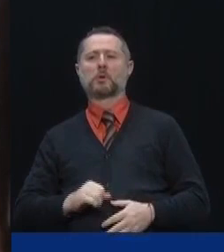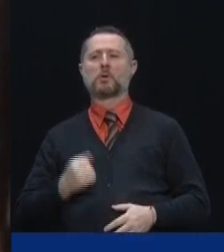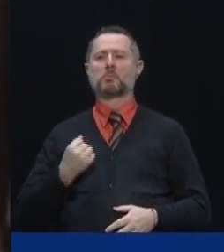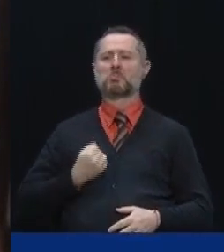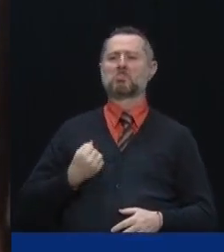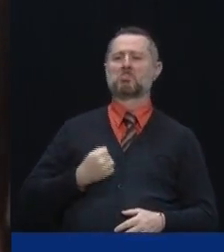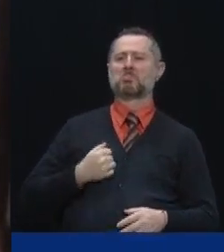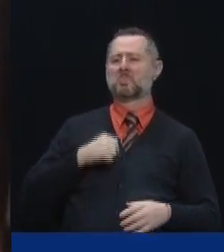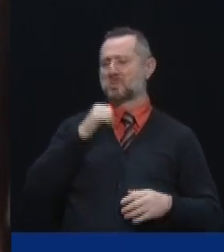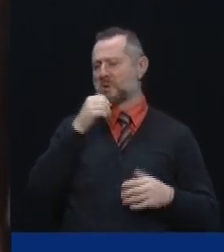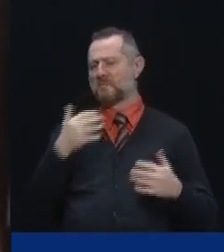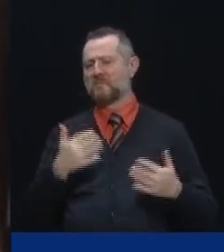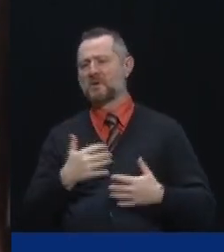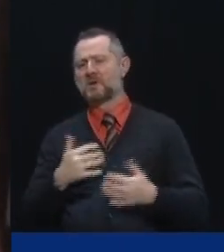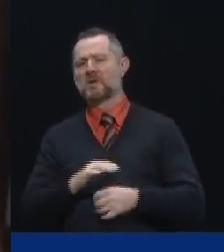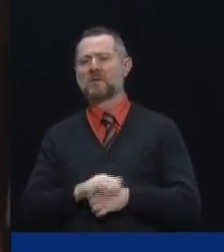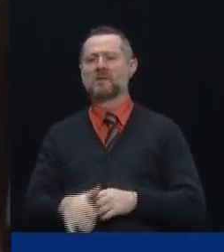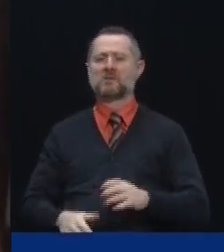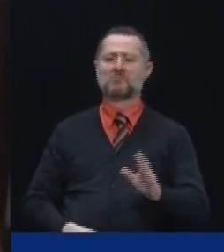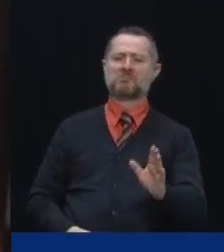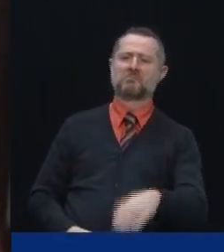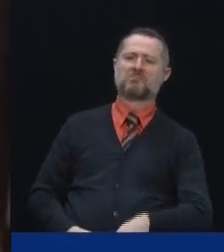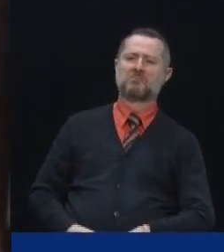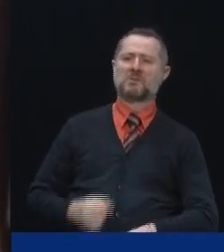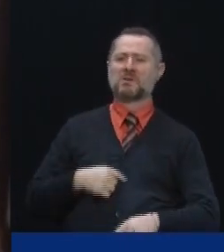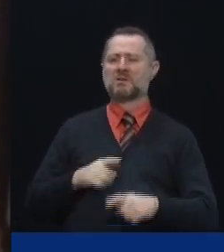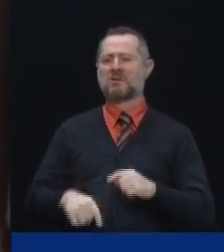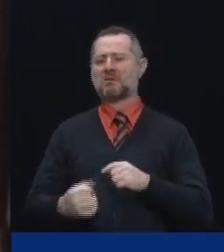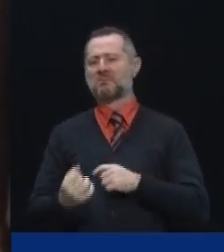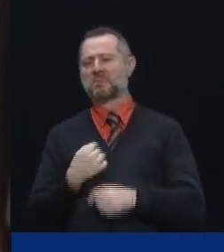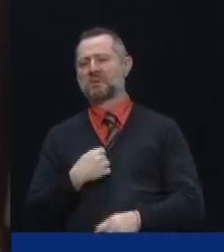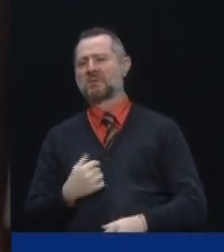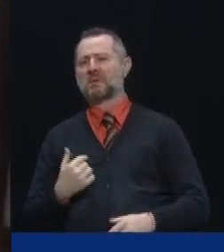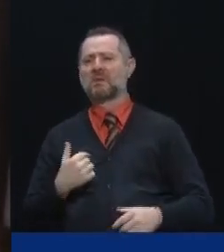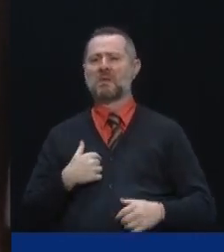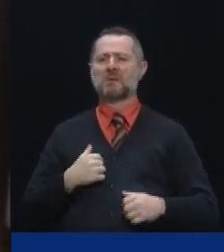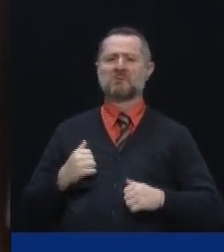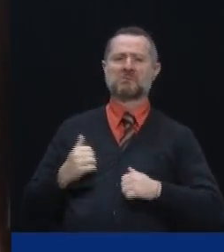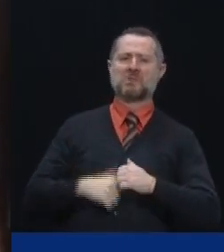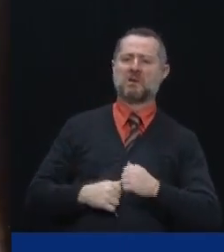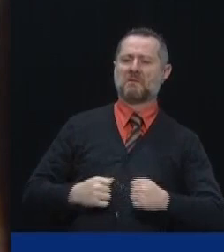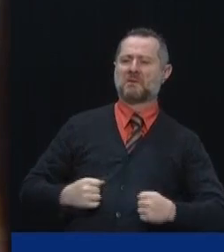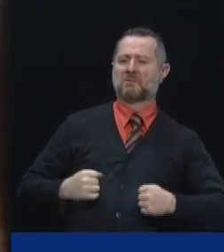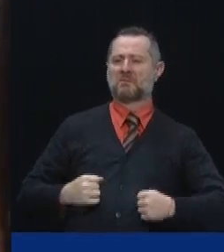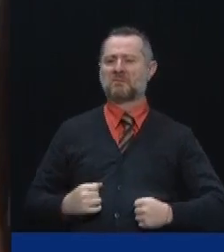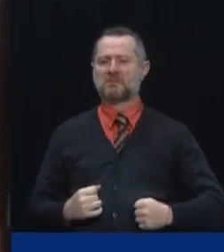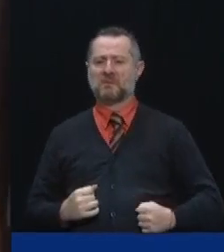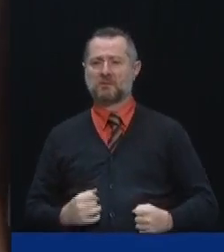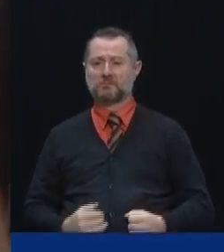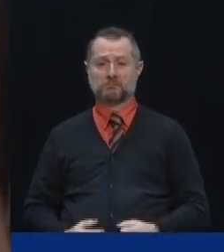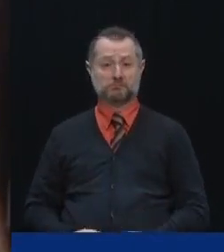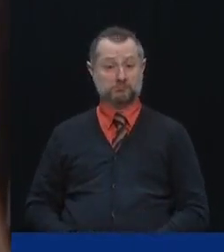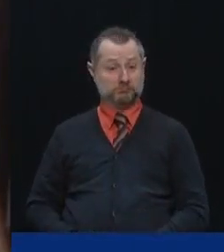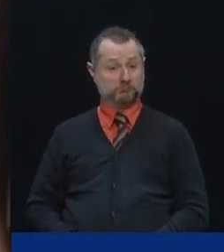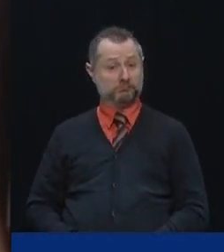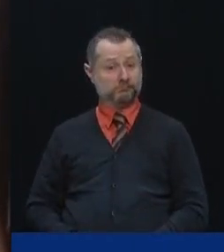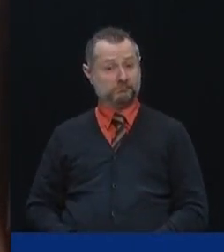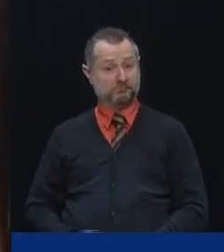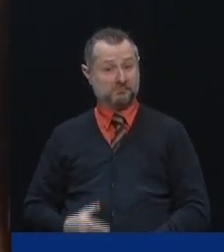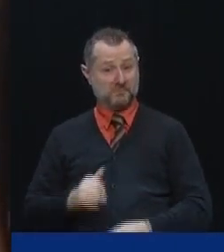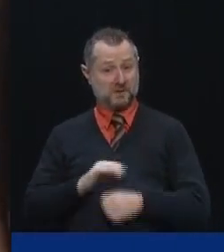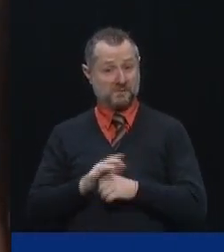COVID. Let COVID try to attack me. I'm a superhero. Go ahead. I can't be beaten by